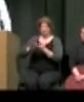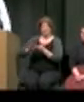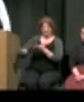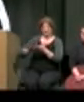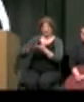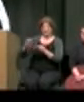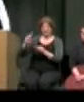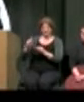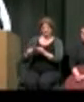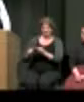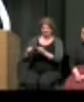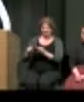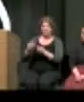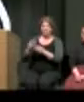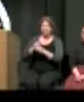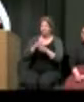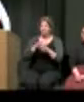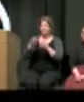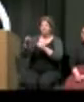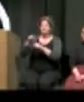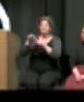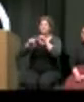before it's introduced to the Portland.